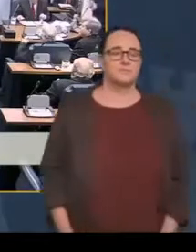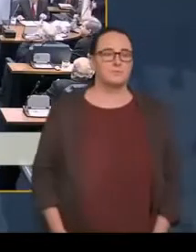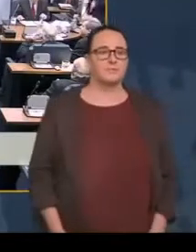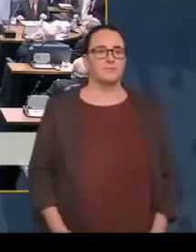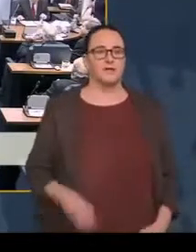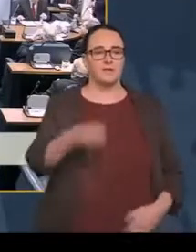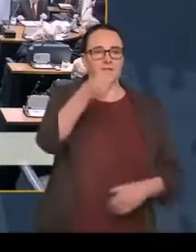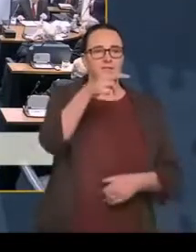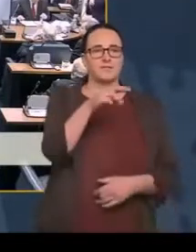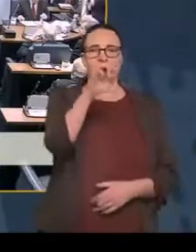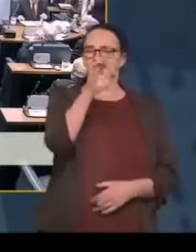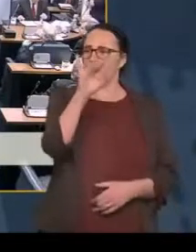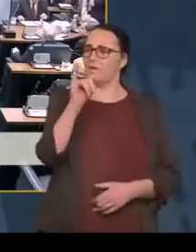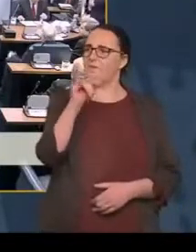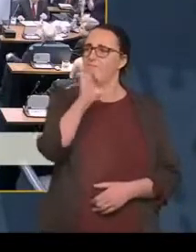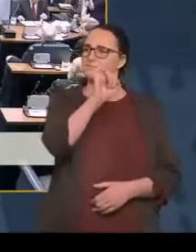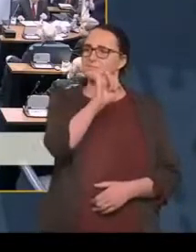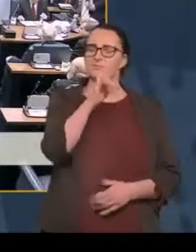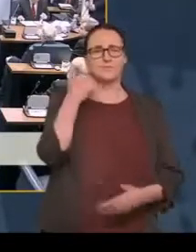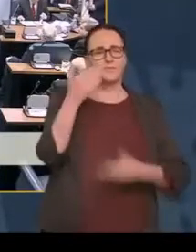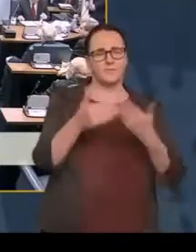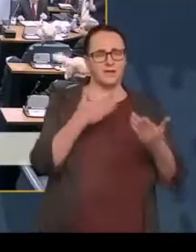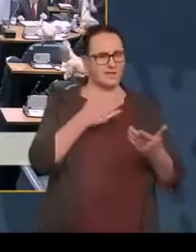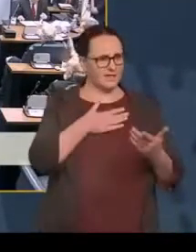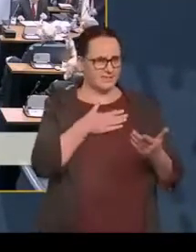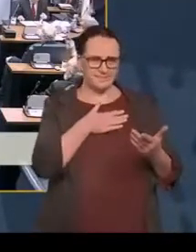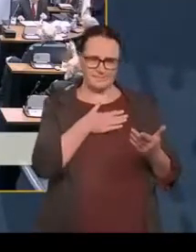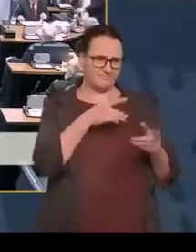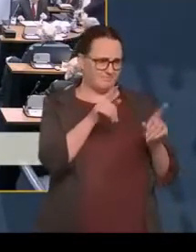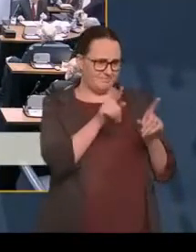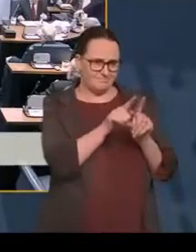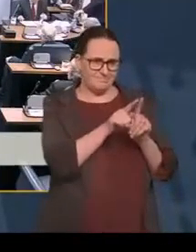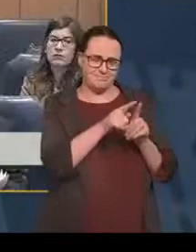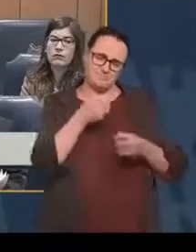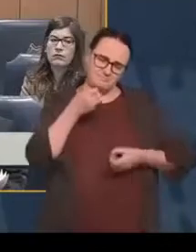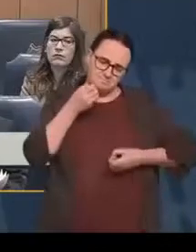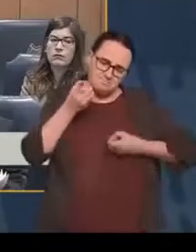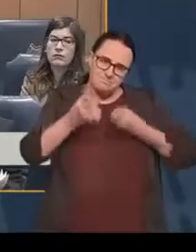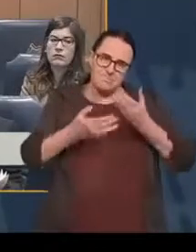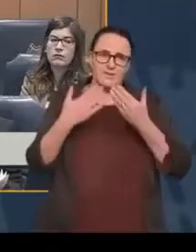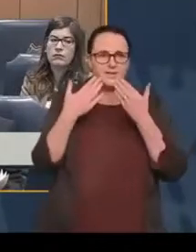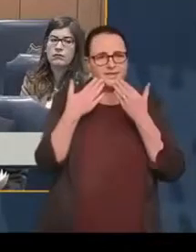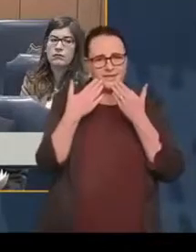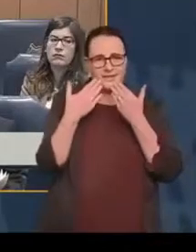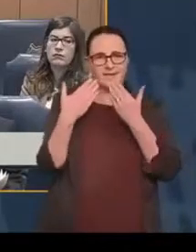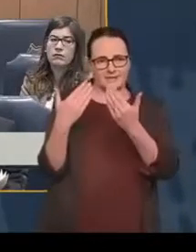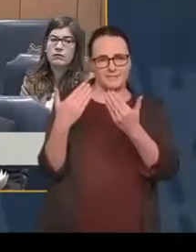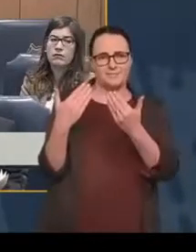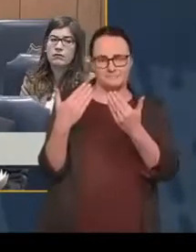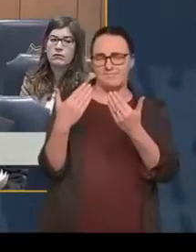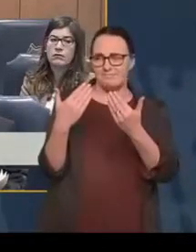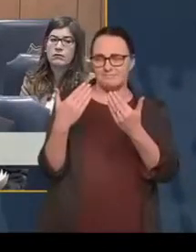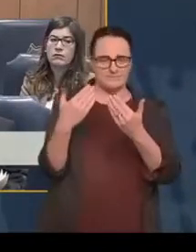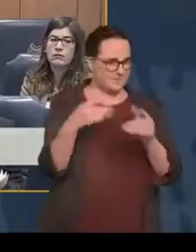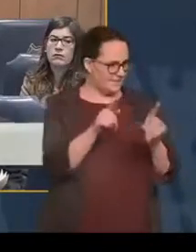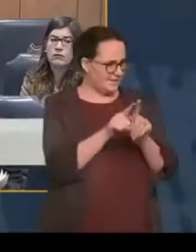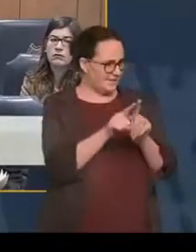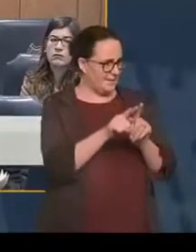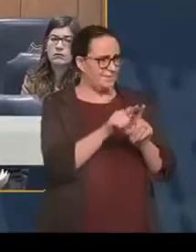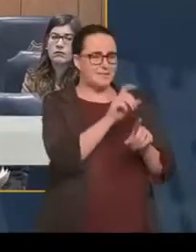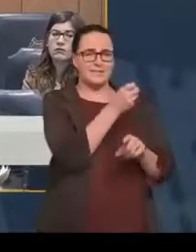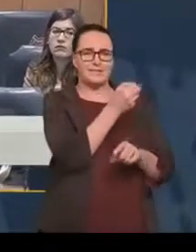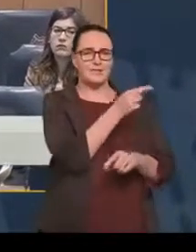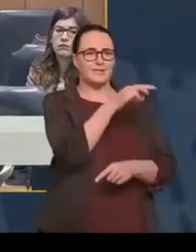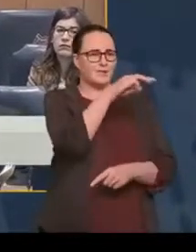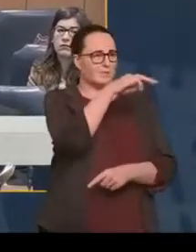And I'd like to share the sentiments and the expressions of thanks that